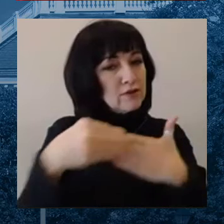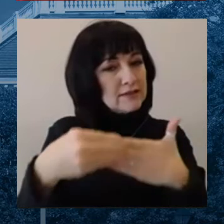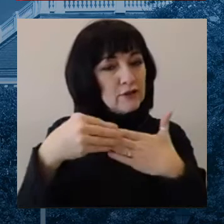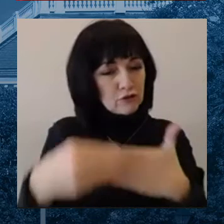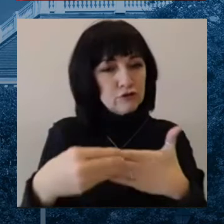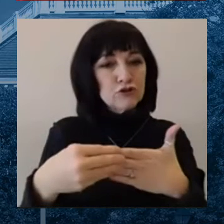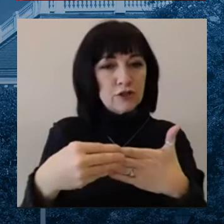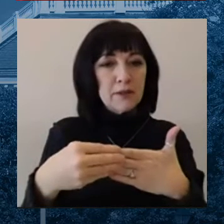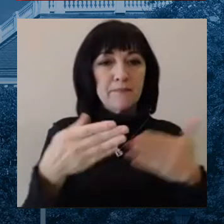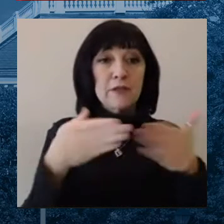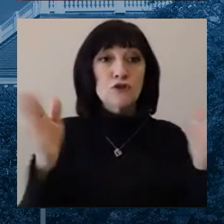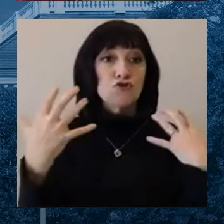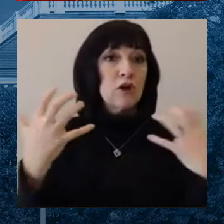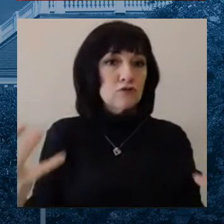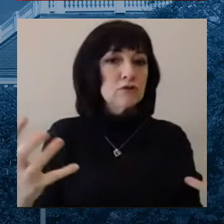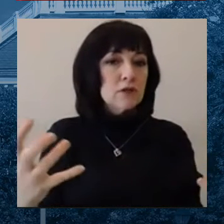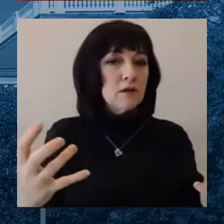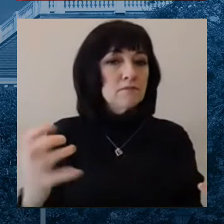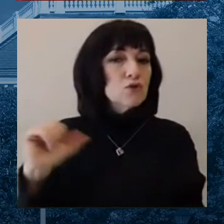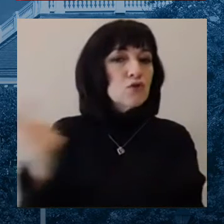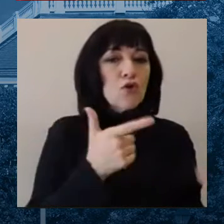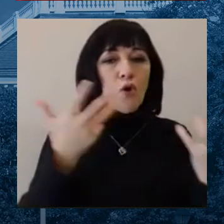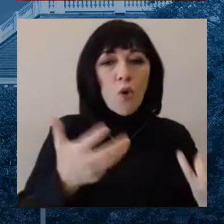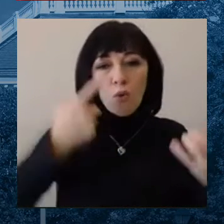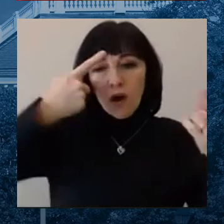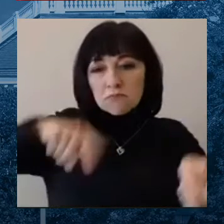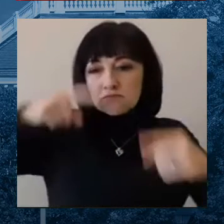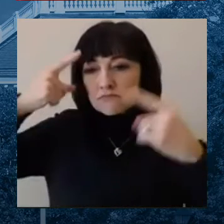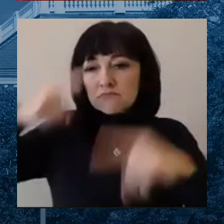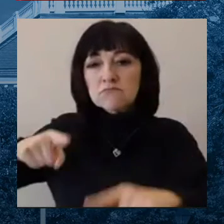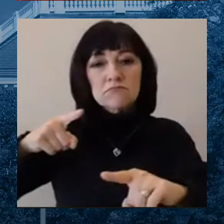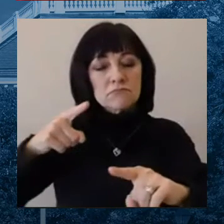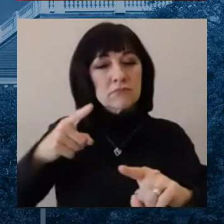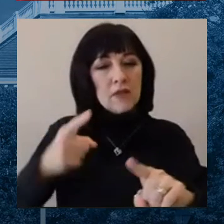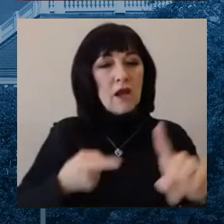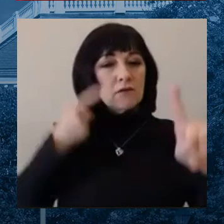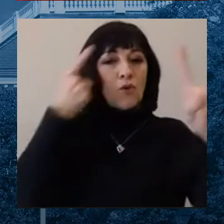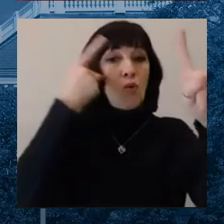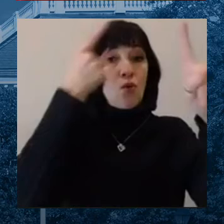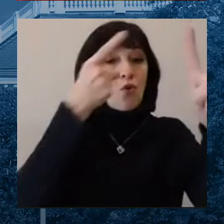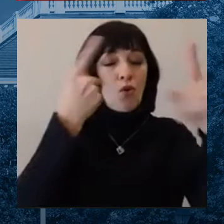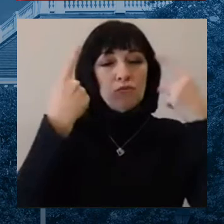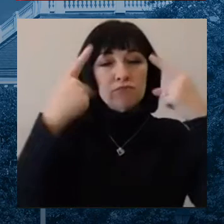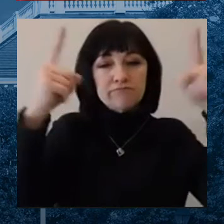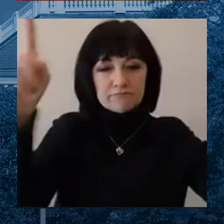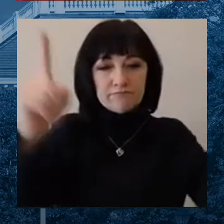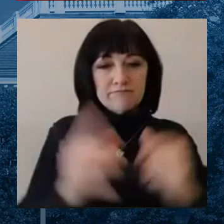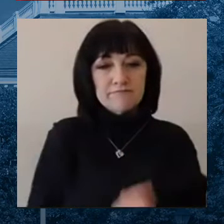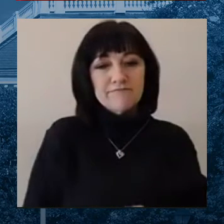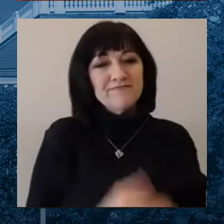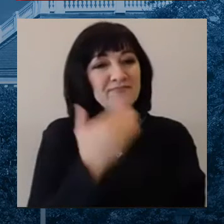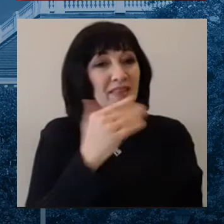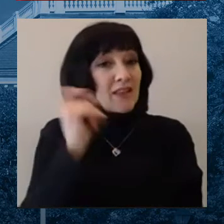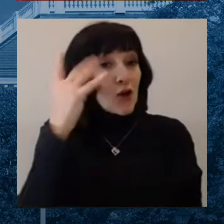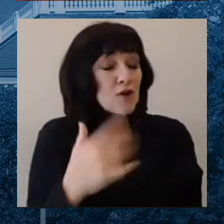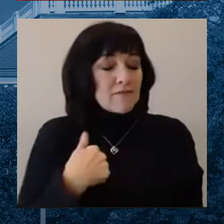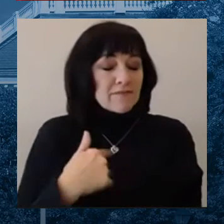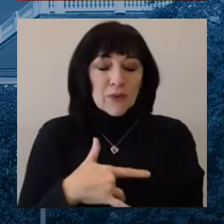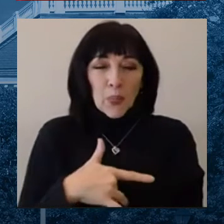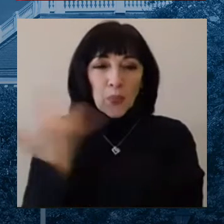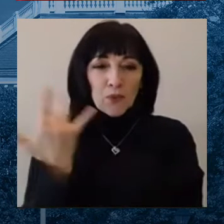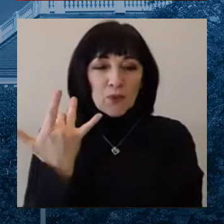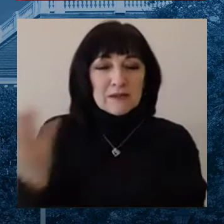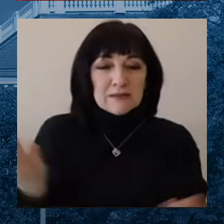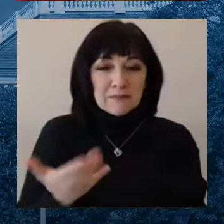in helping us all reach these mutual objectives. Thank you, Governor. I am thrilled to be here this afternoon with